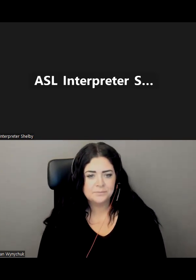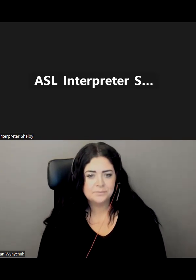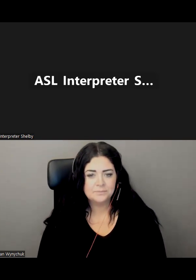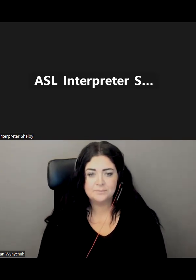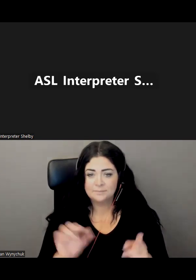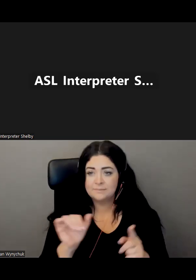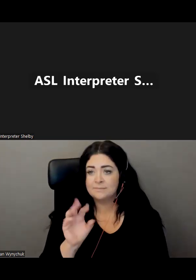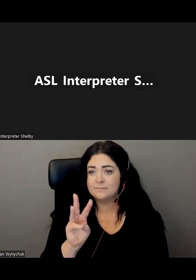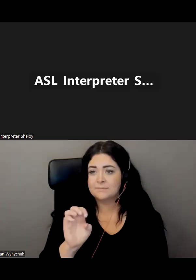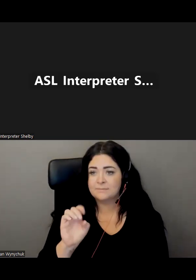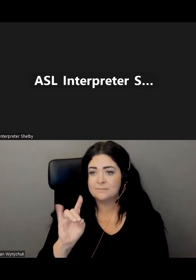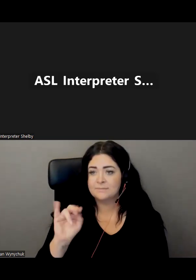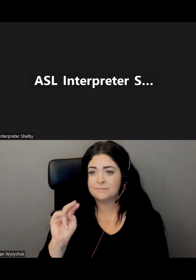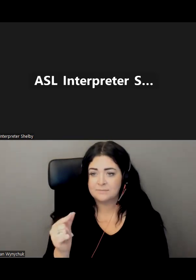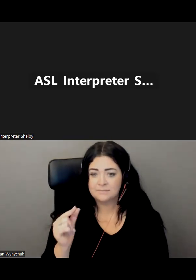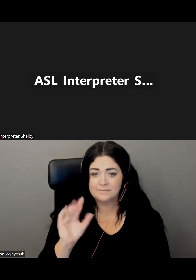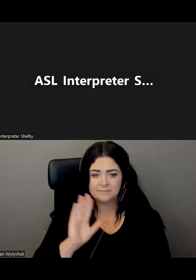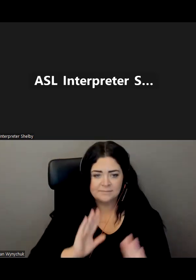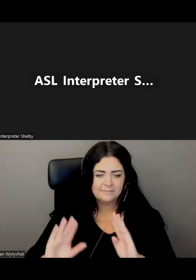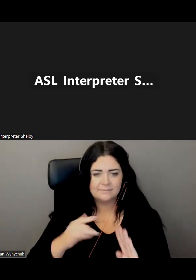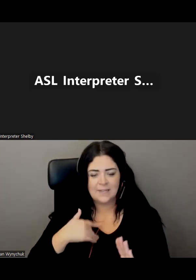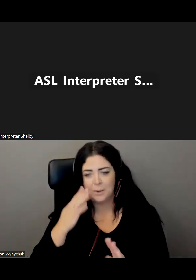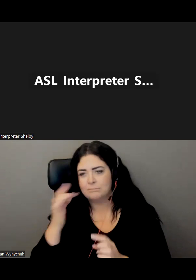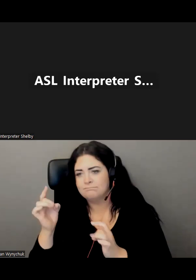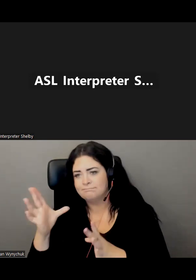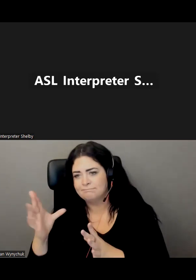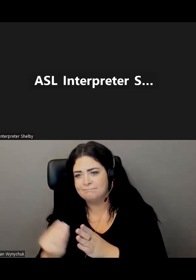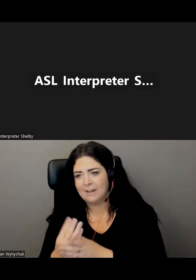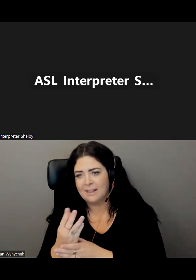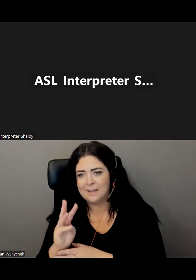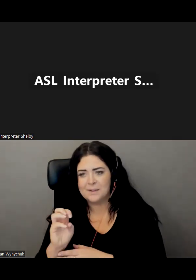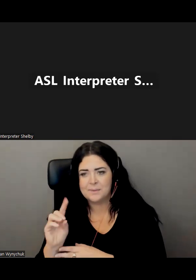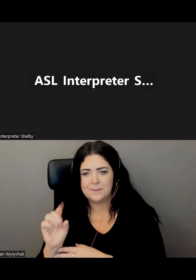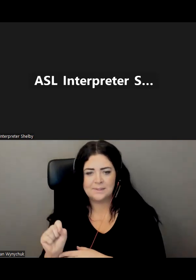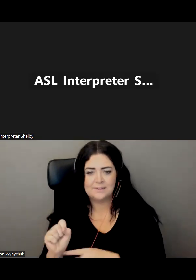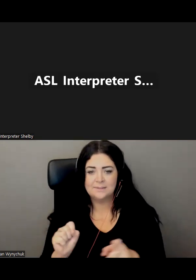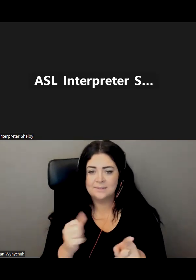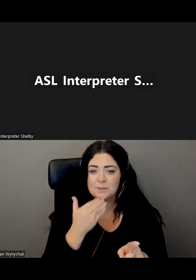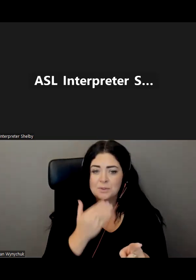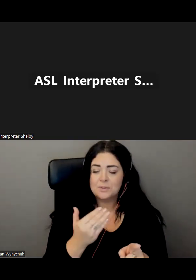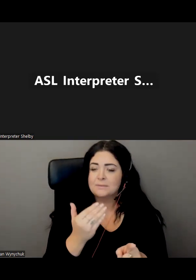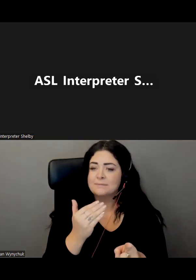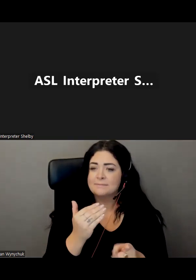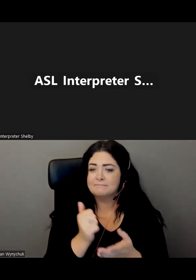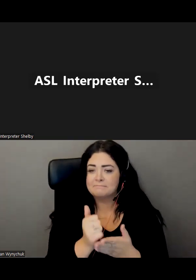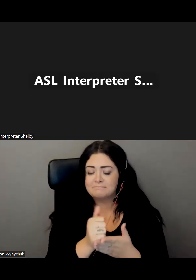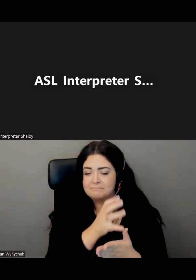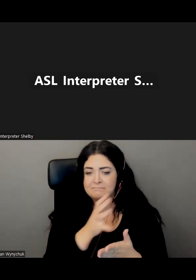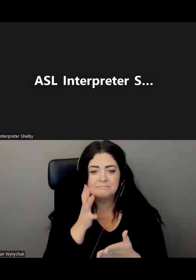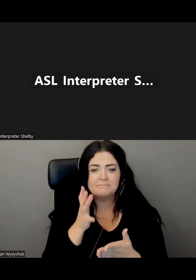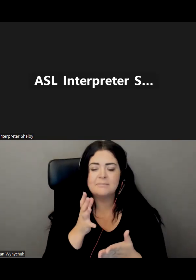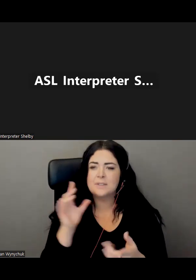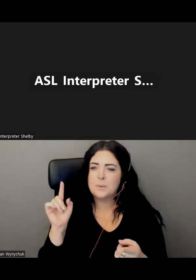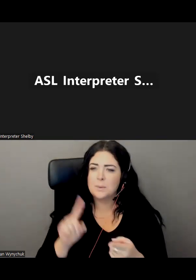They also have weeding robots. We all hate weeds around here, I know. Weeding robots are a great help for farmers. It cuts down on the